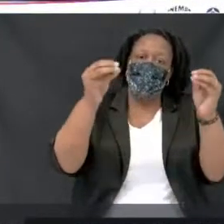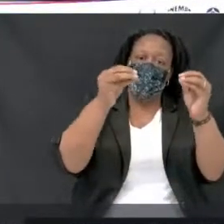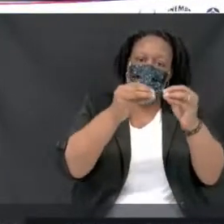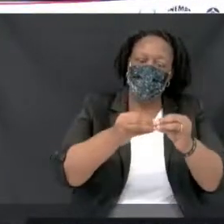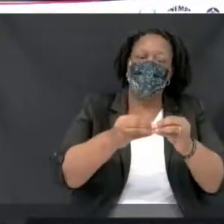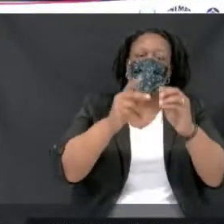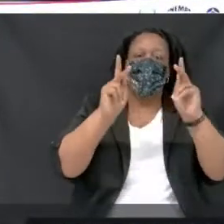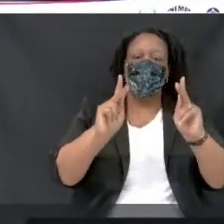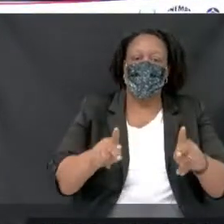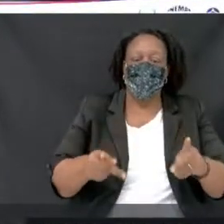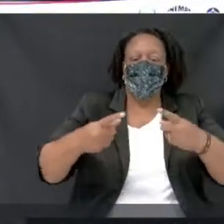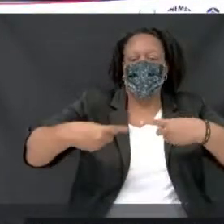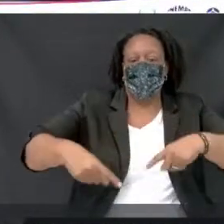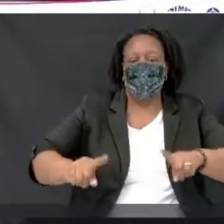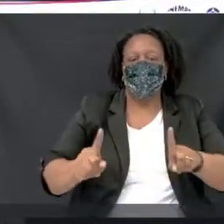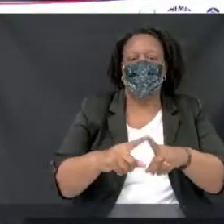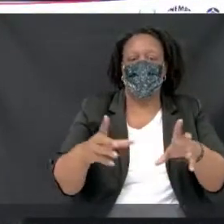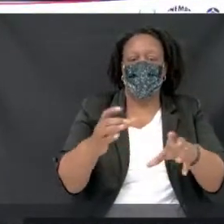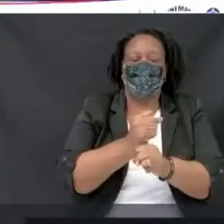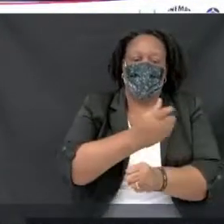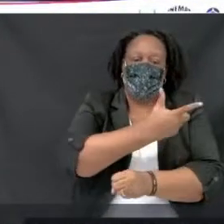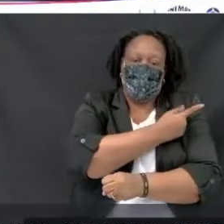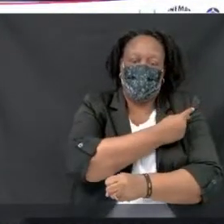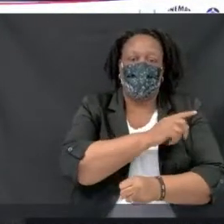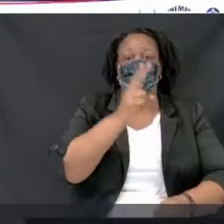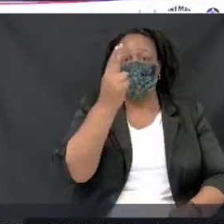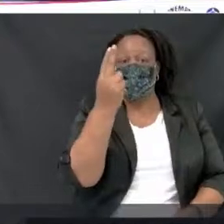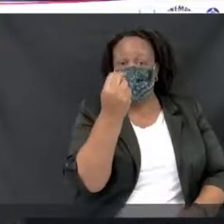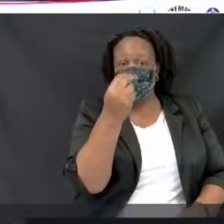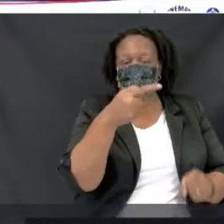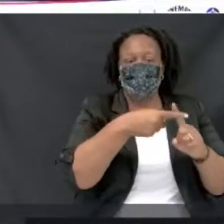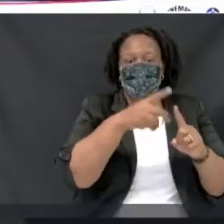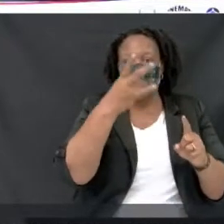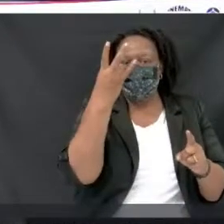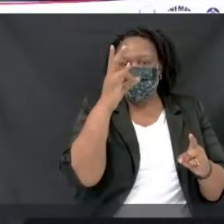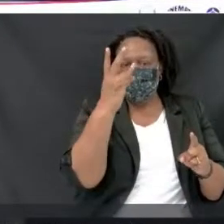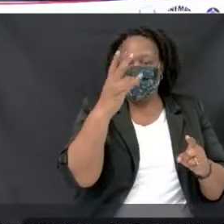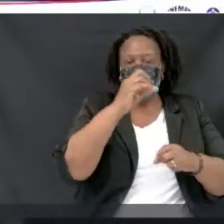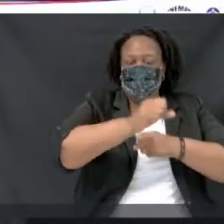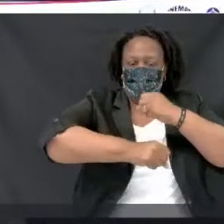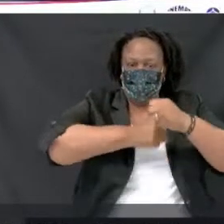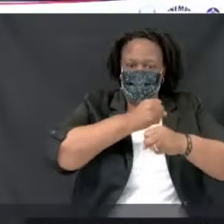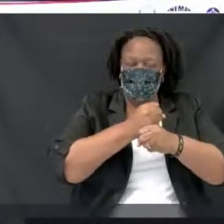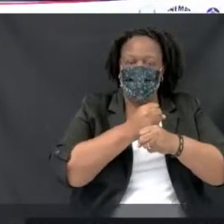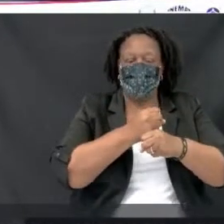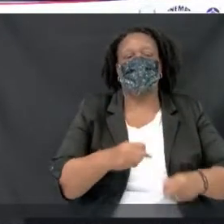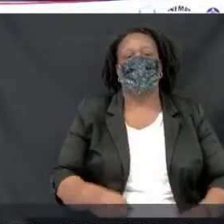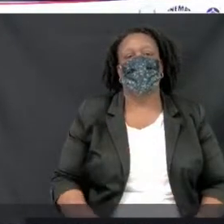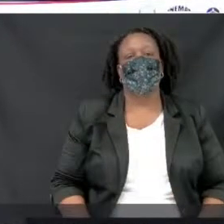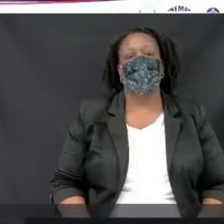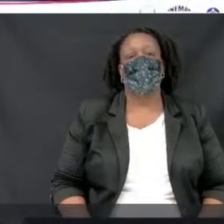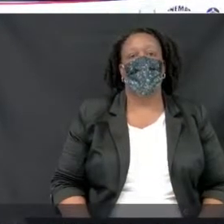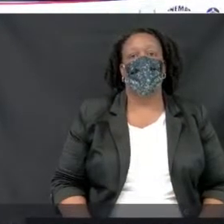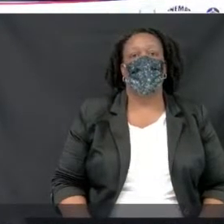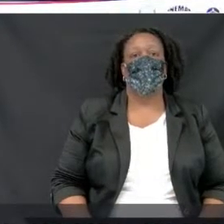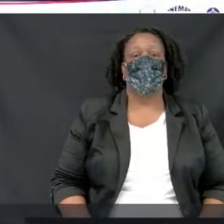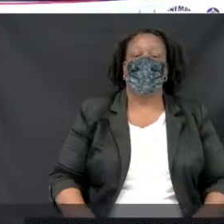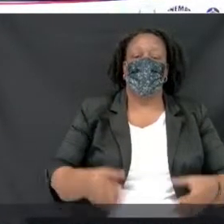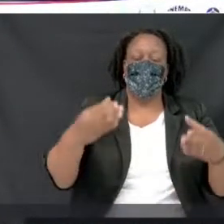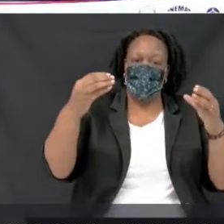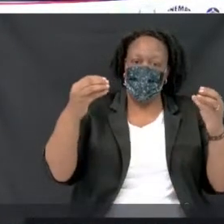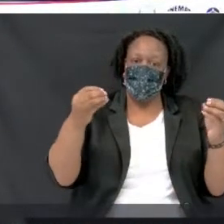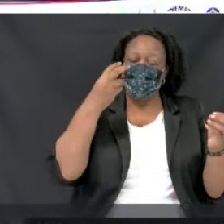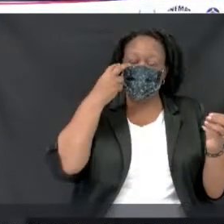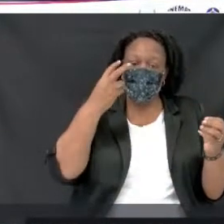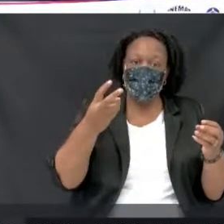to 17-year-olds. We also need to get the rate of vaccination up in our 18 to 40-year-olds, as this is